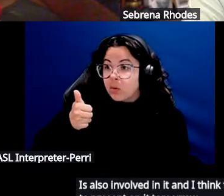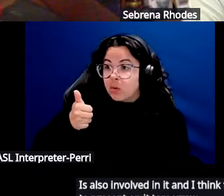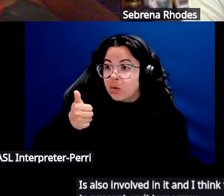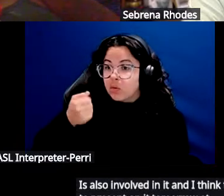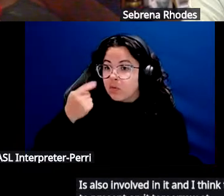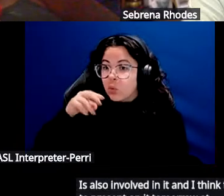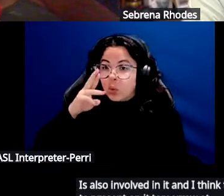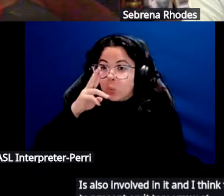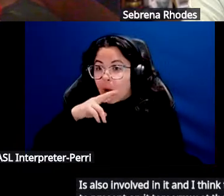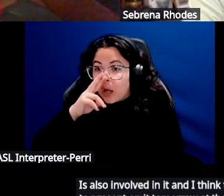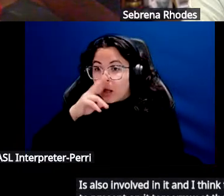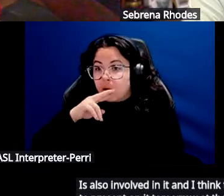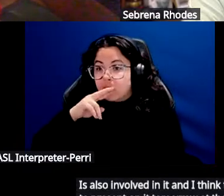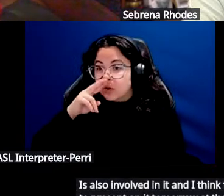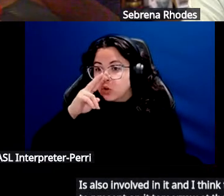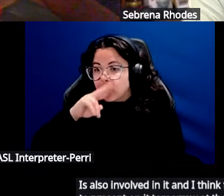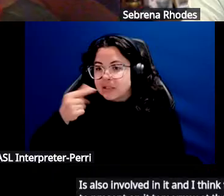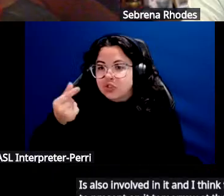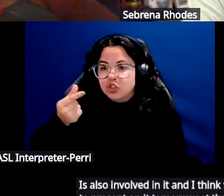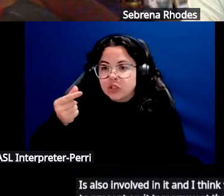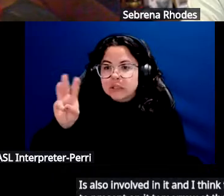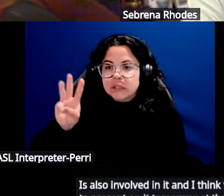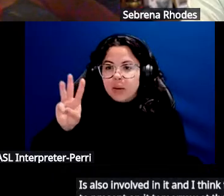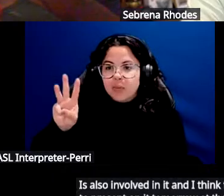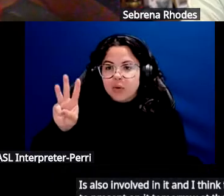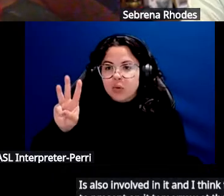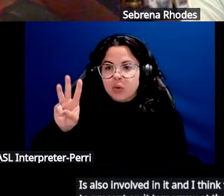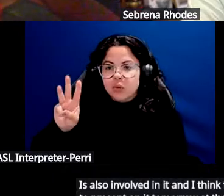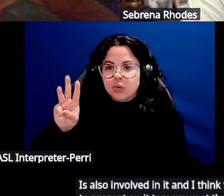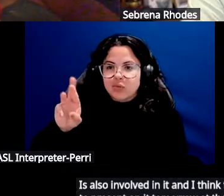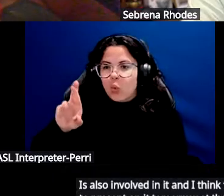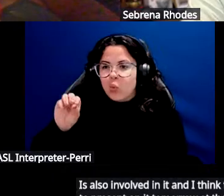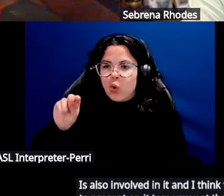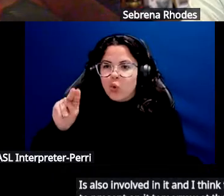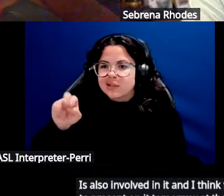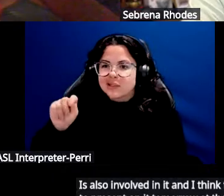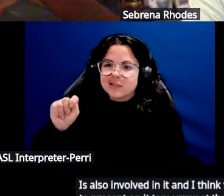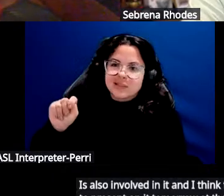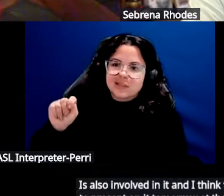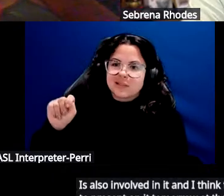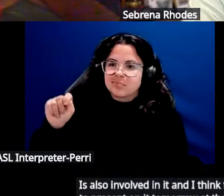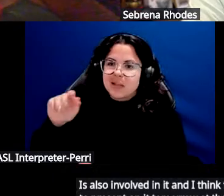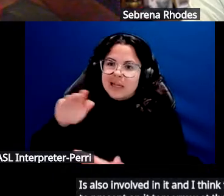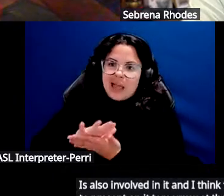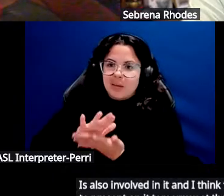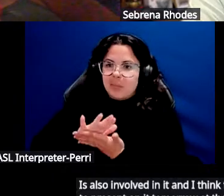GW or the GW Rodent Academy.